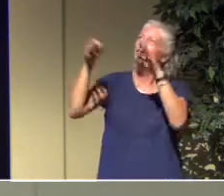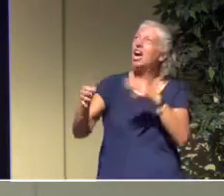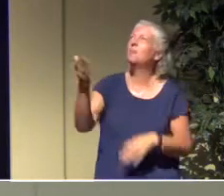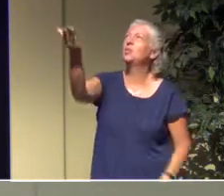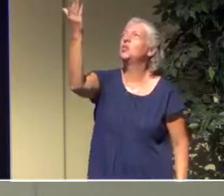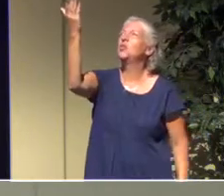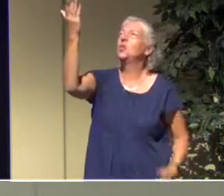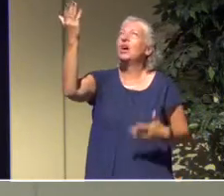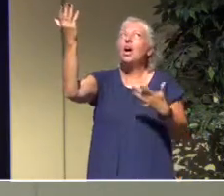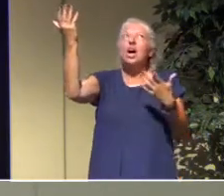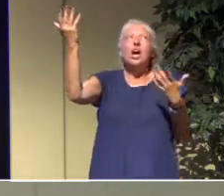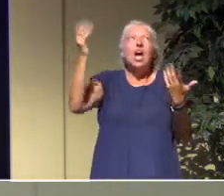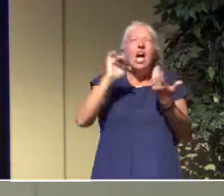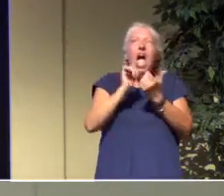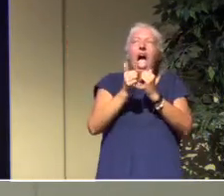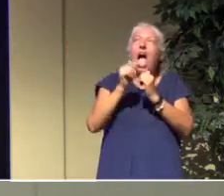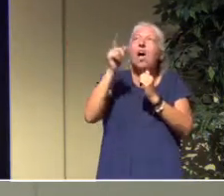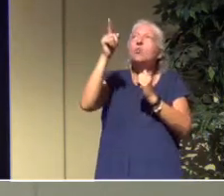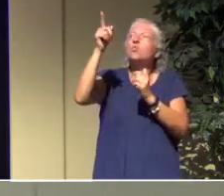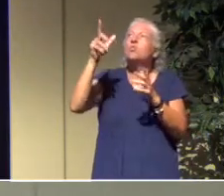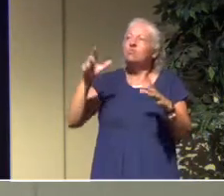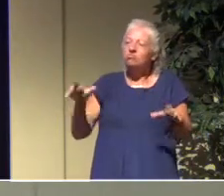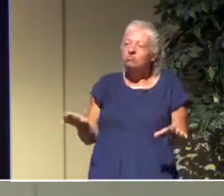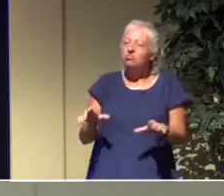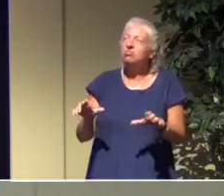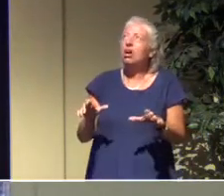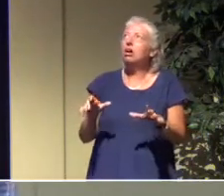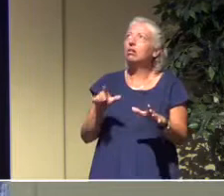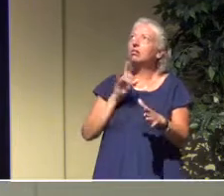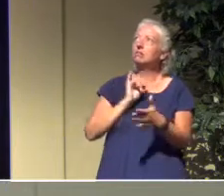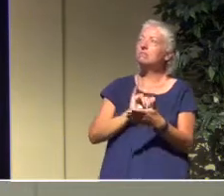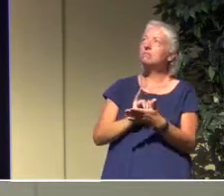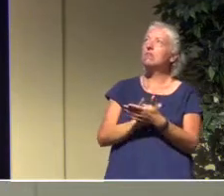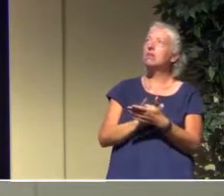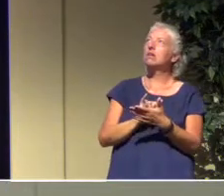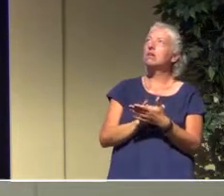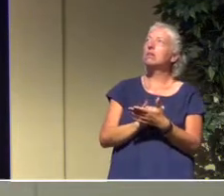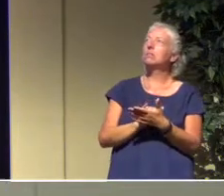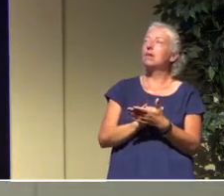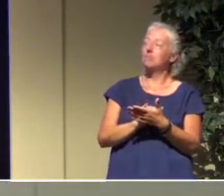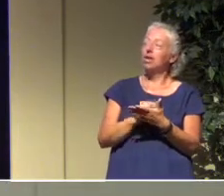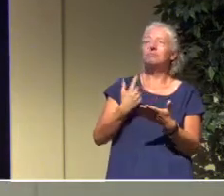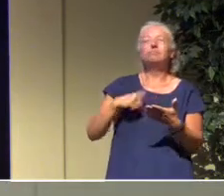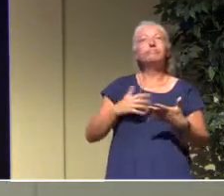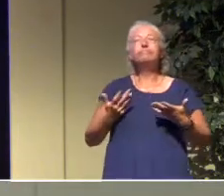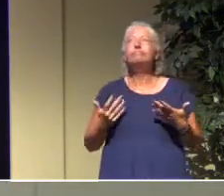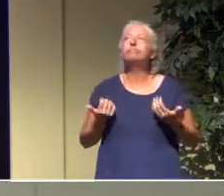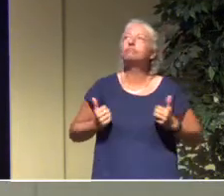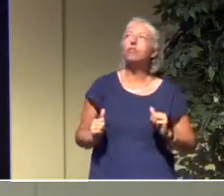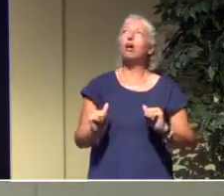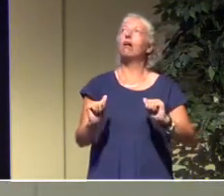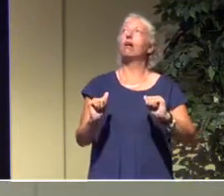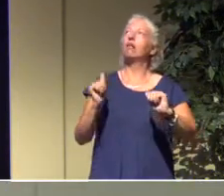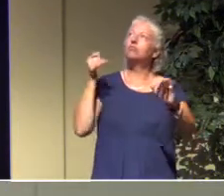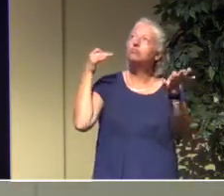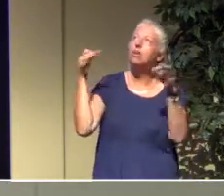we do this? It's impossible. But we do it anyways, Father, because